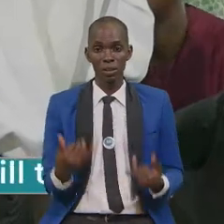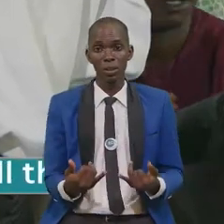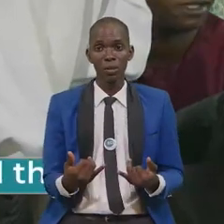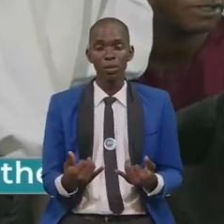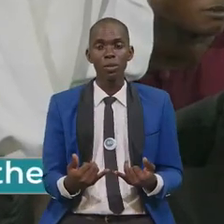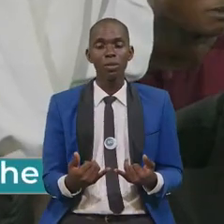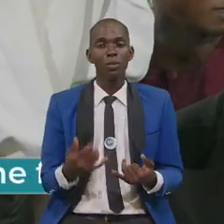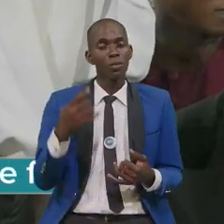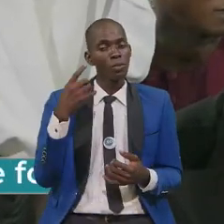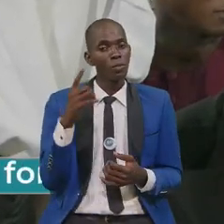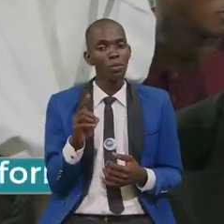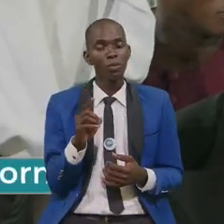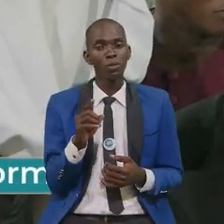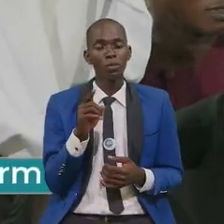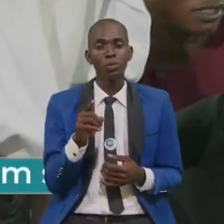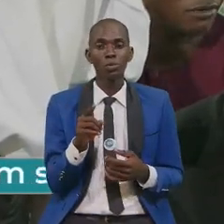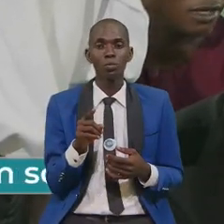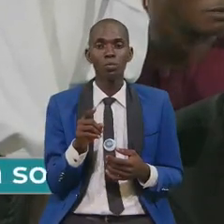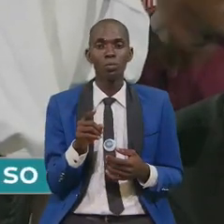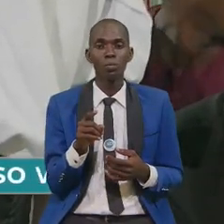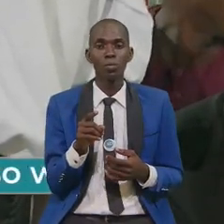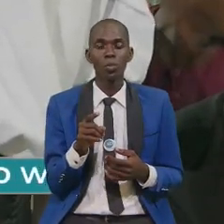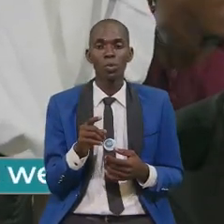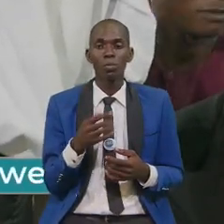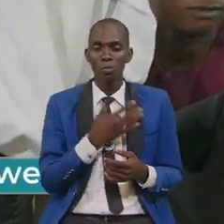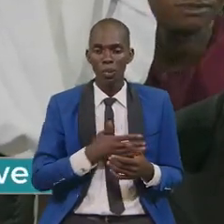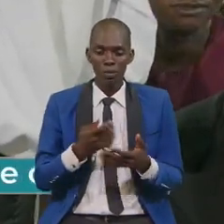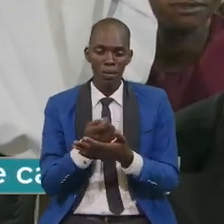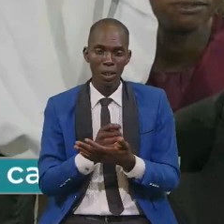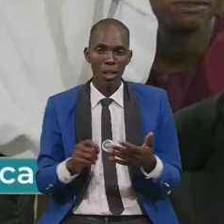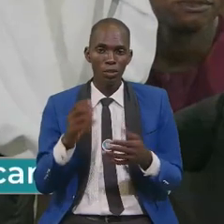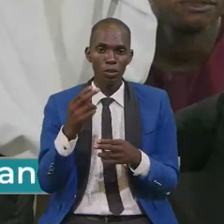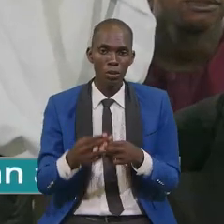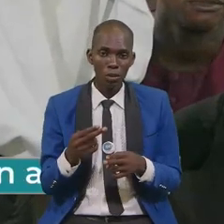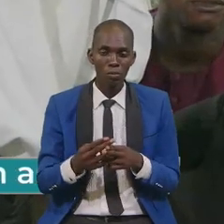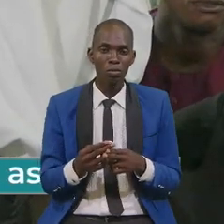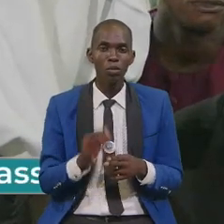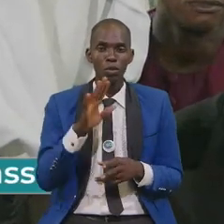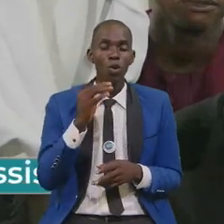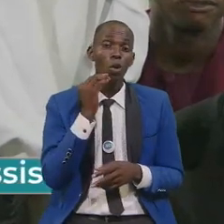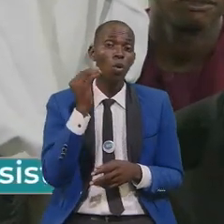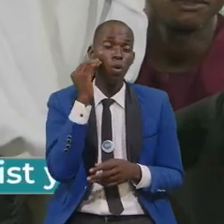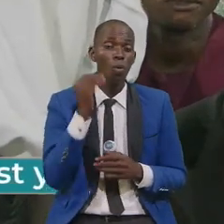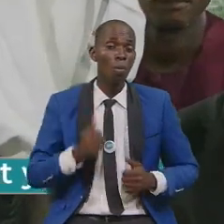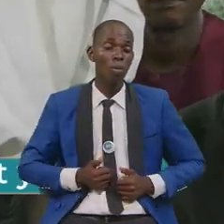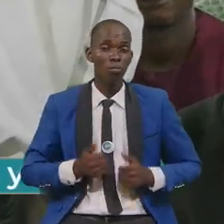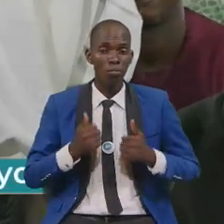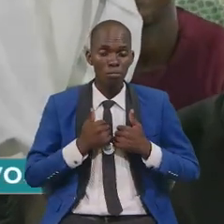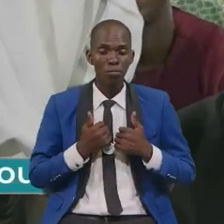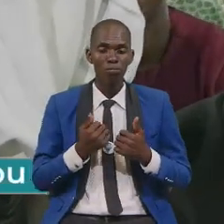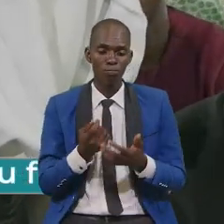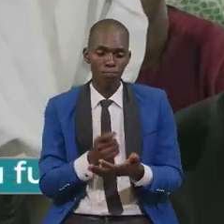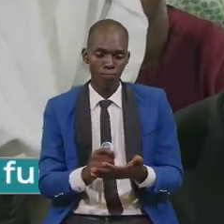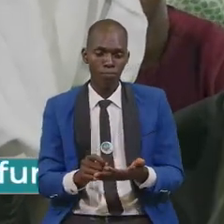sure that you have your names and your addresses collected. And if